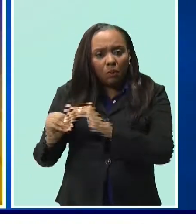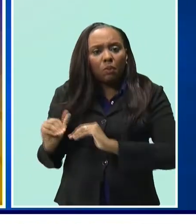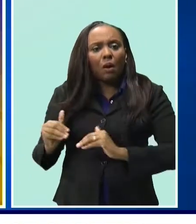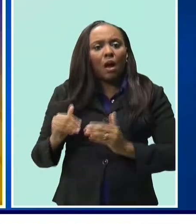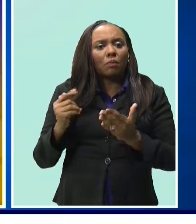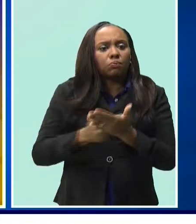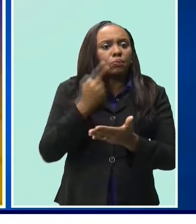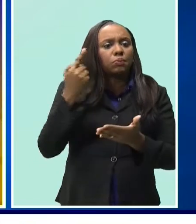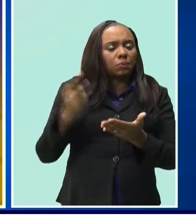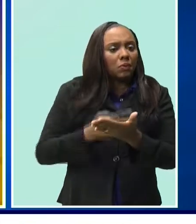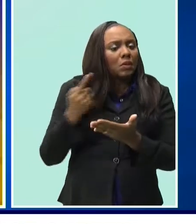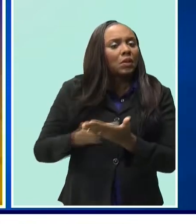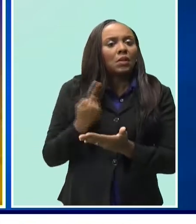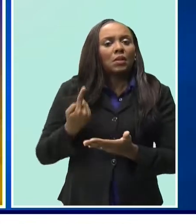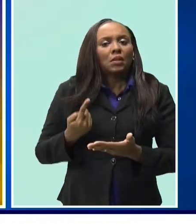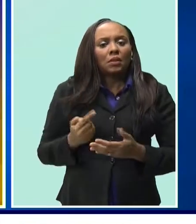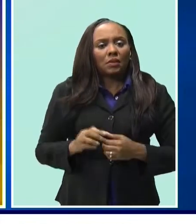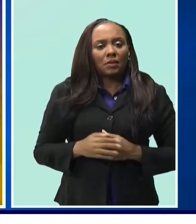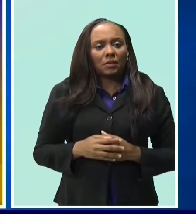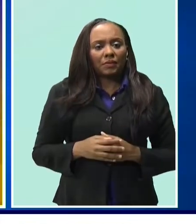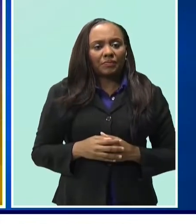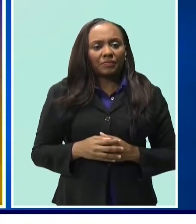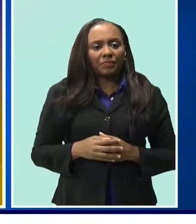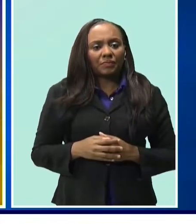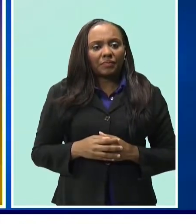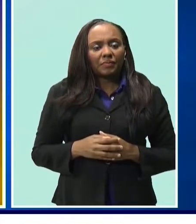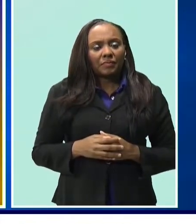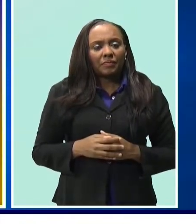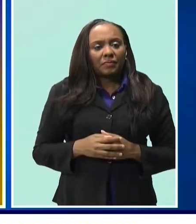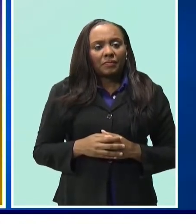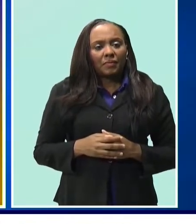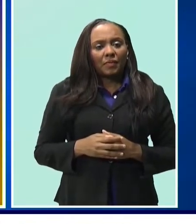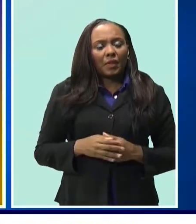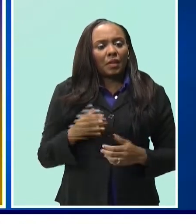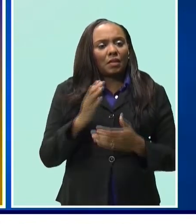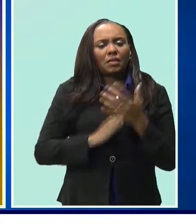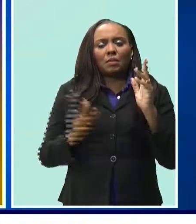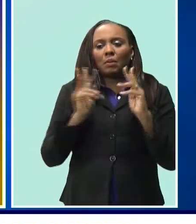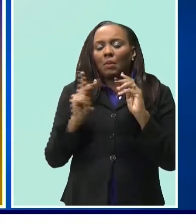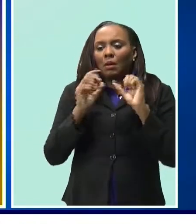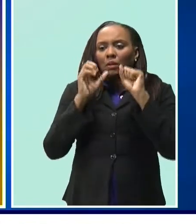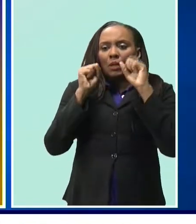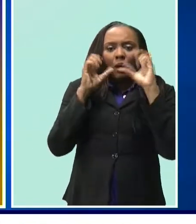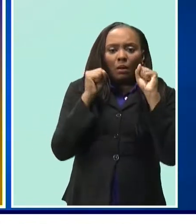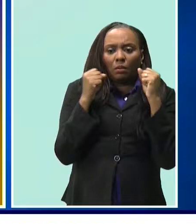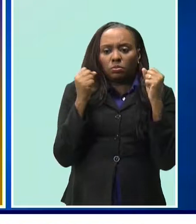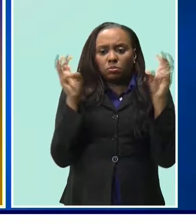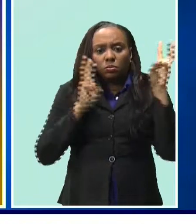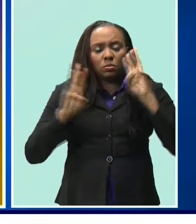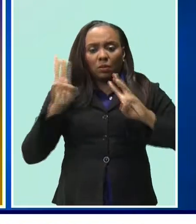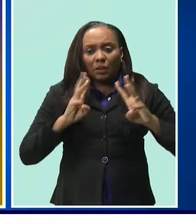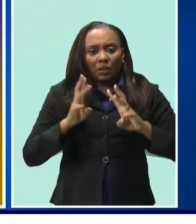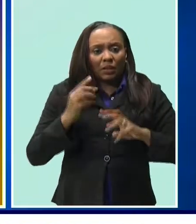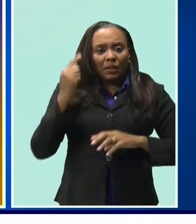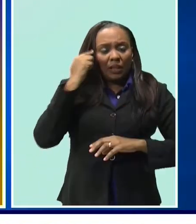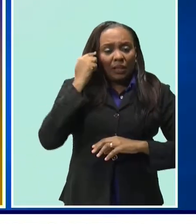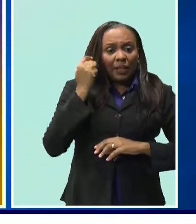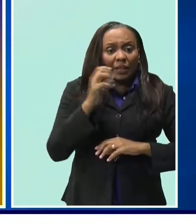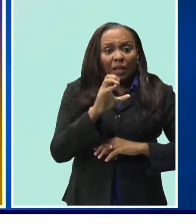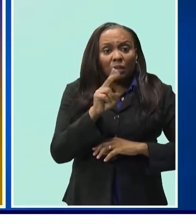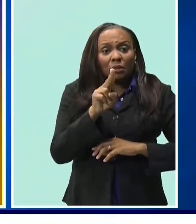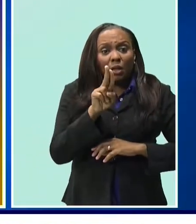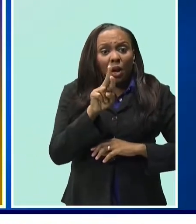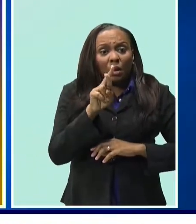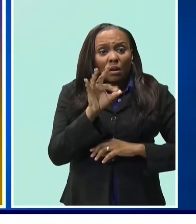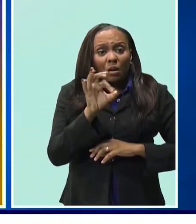time. So there appears to be some alarm in the minds of the Barbadian public, and they seem to feel that